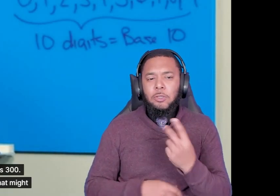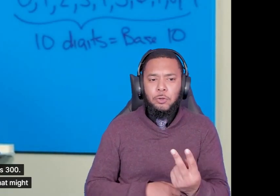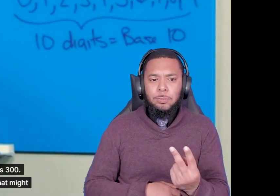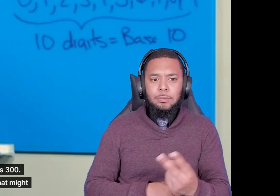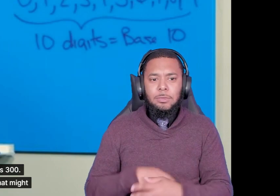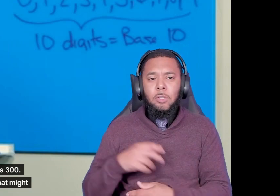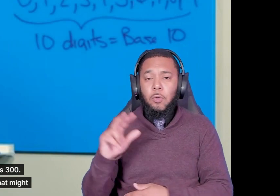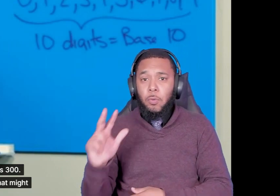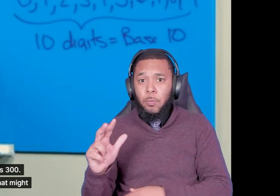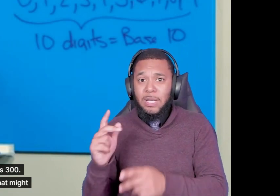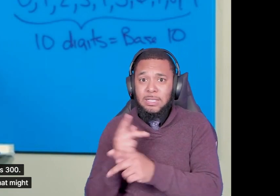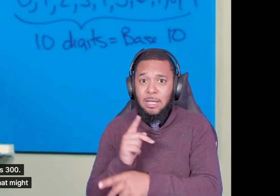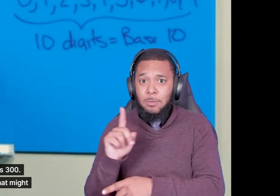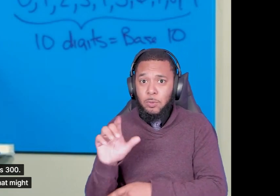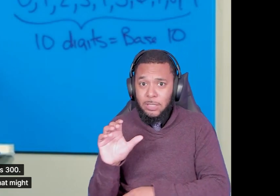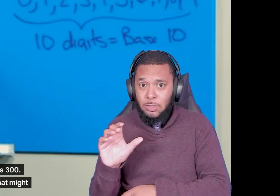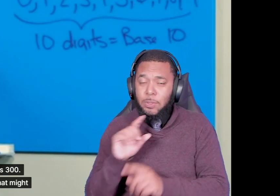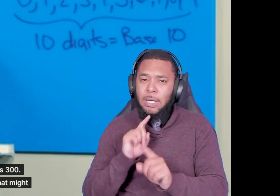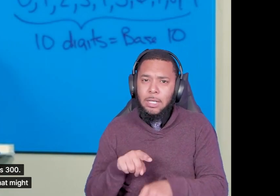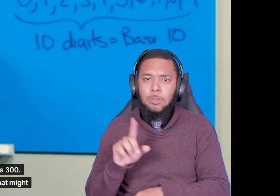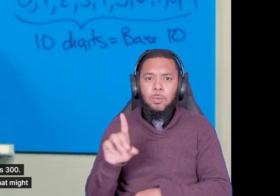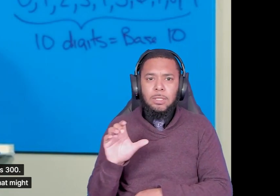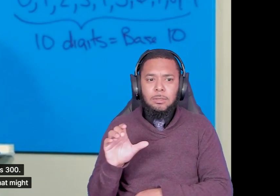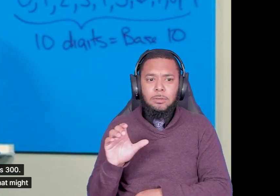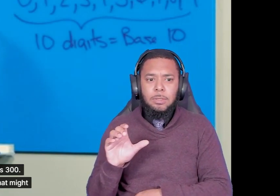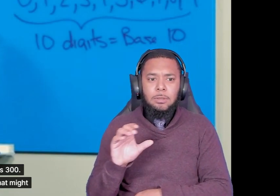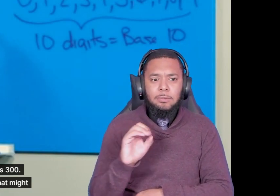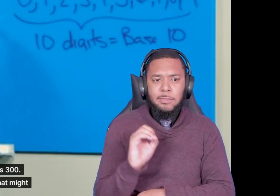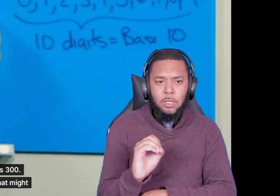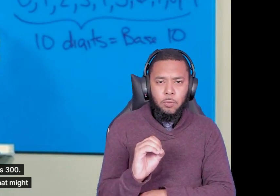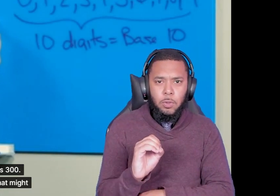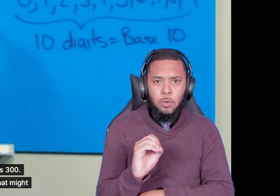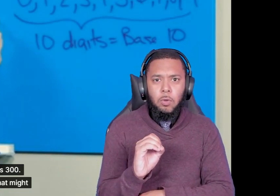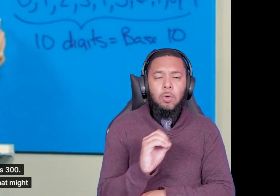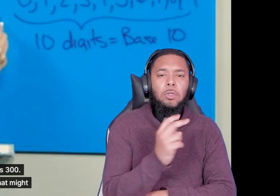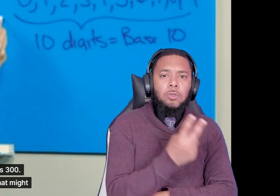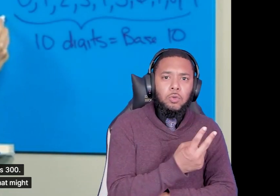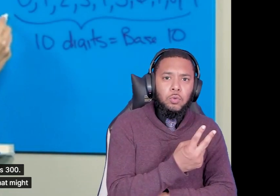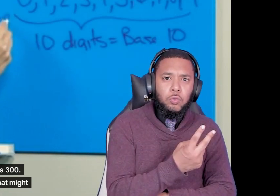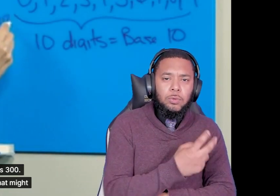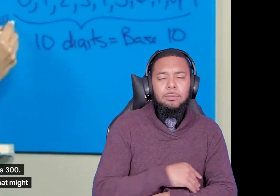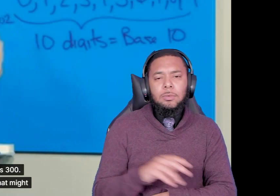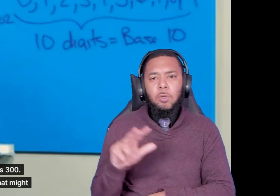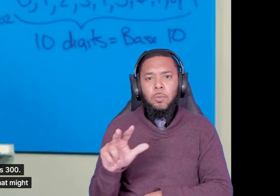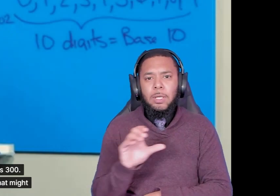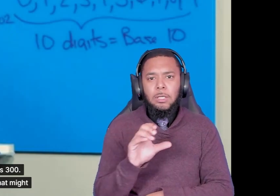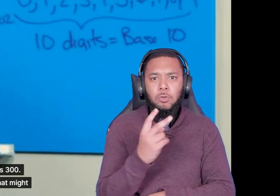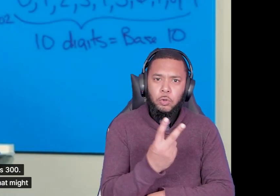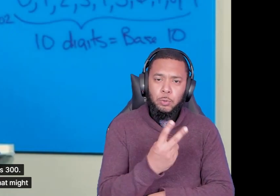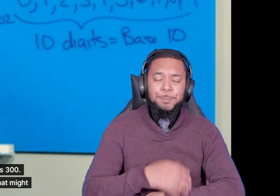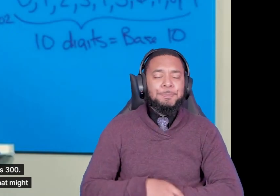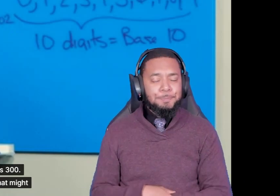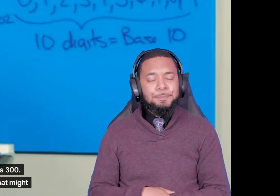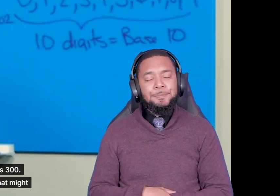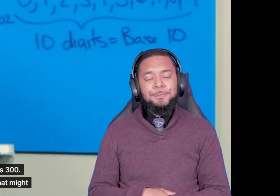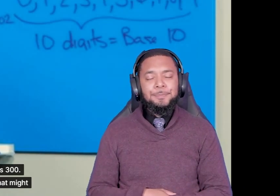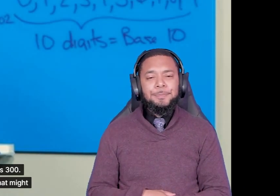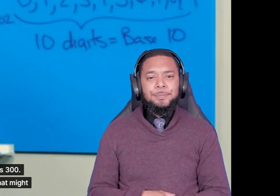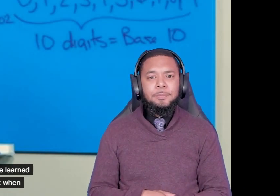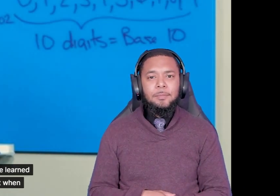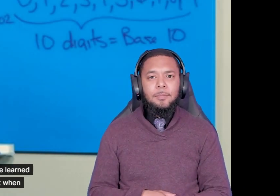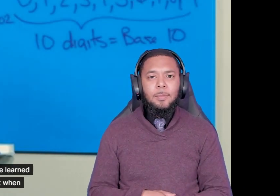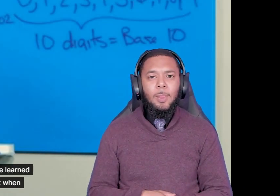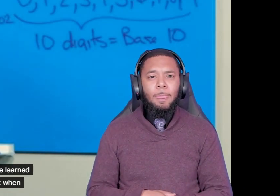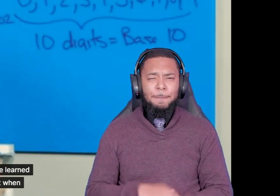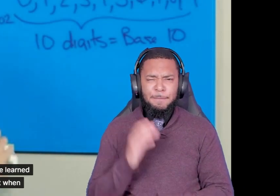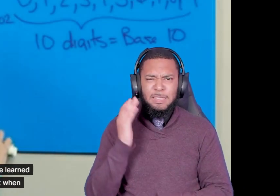times 100 is 300, nothing, plus 2 is 302. So that